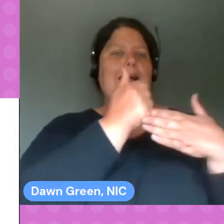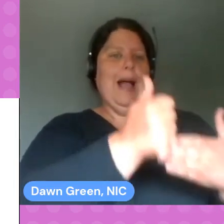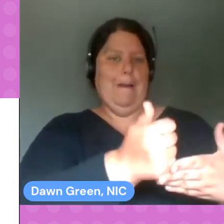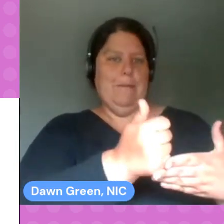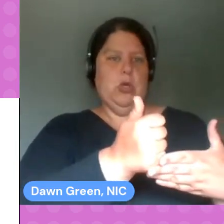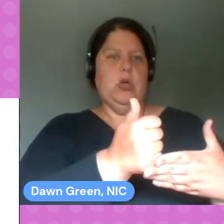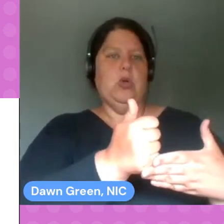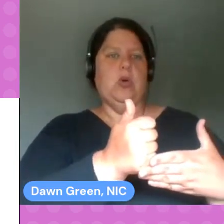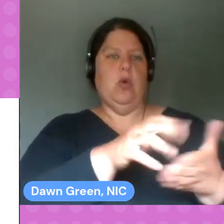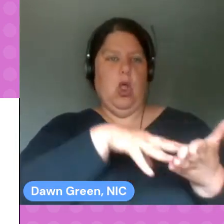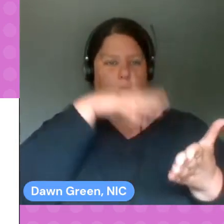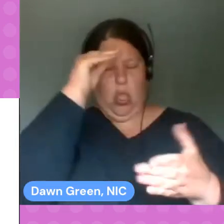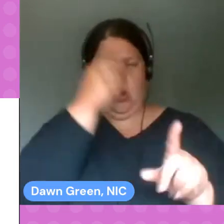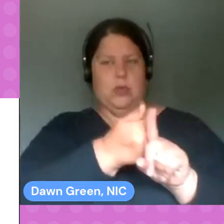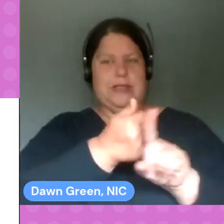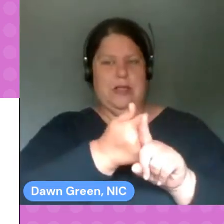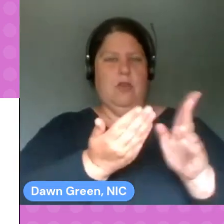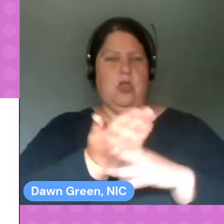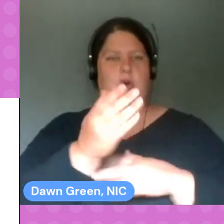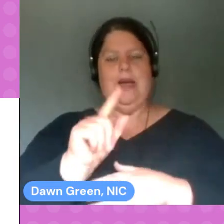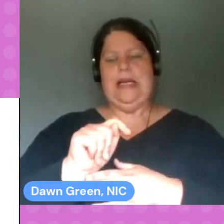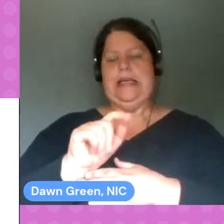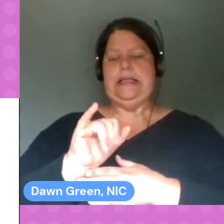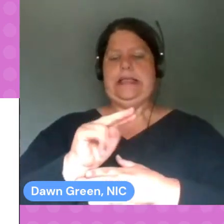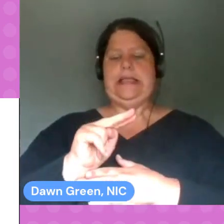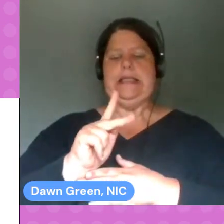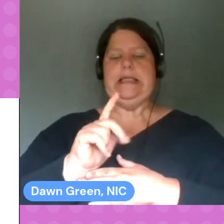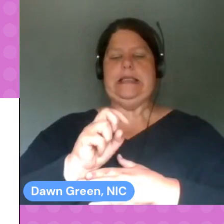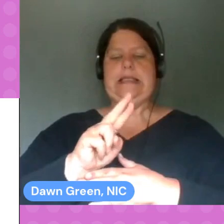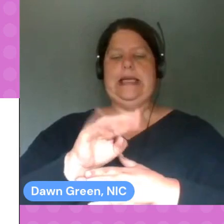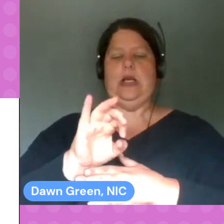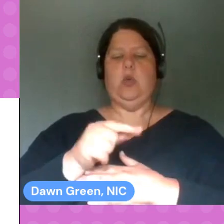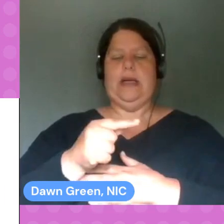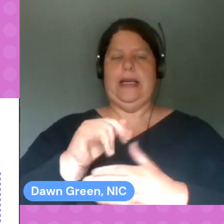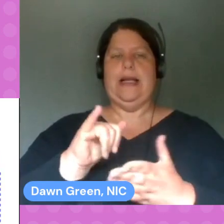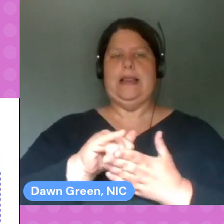you learn on your own through tinkering. That's part of the inspiration.